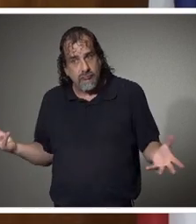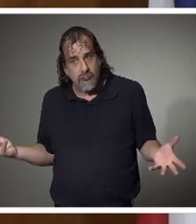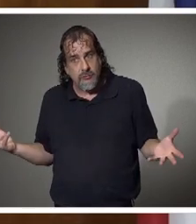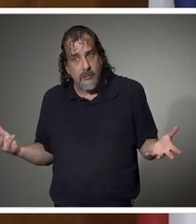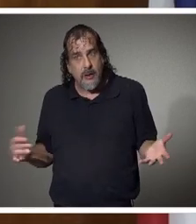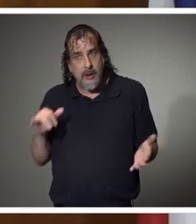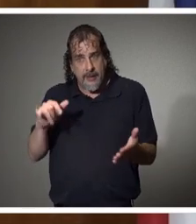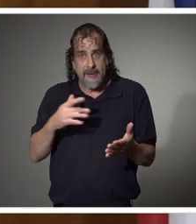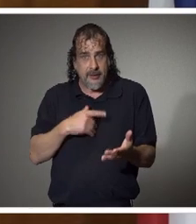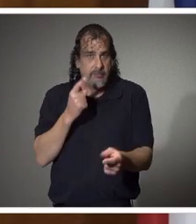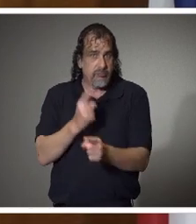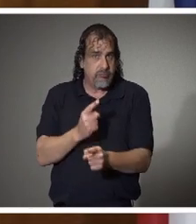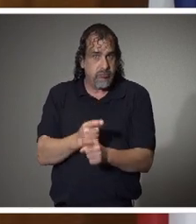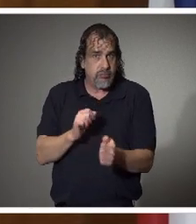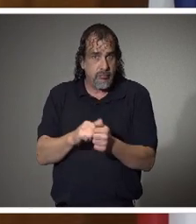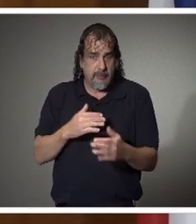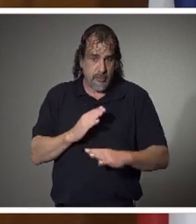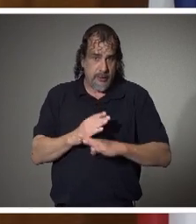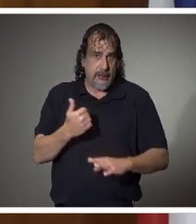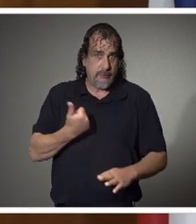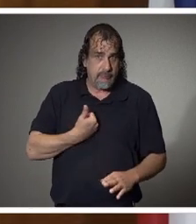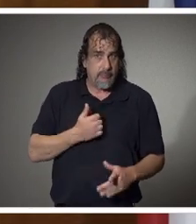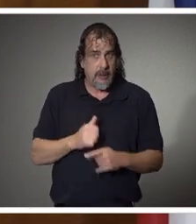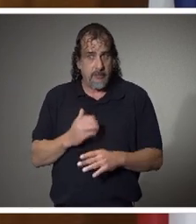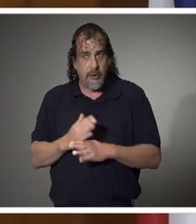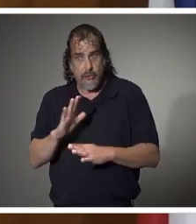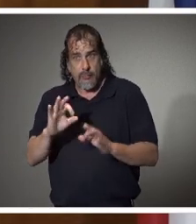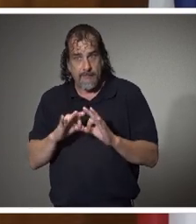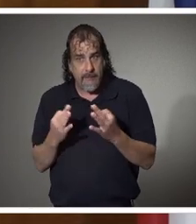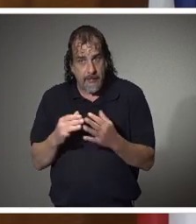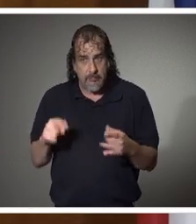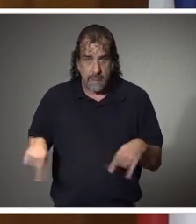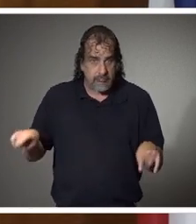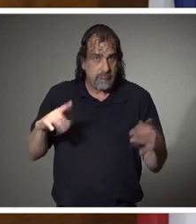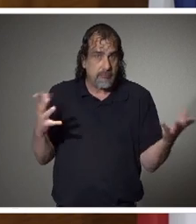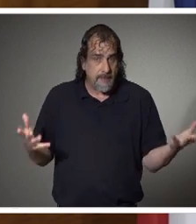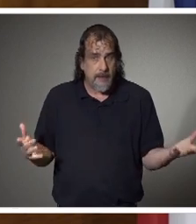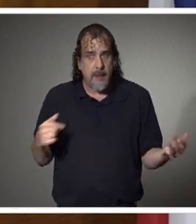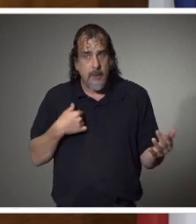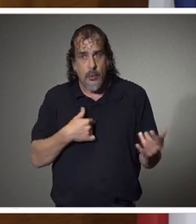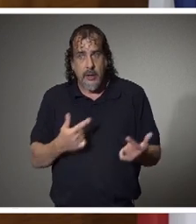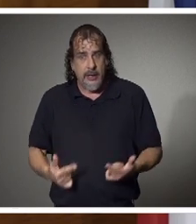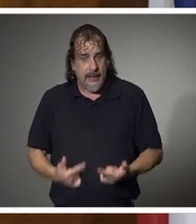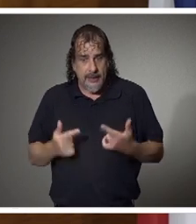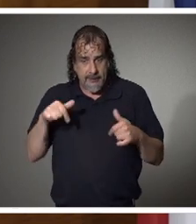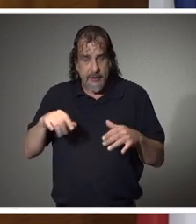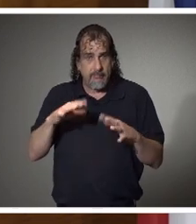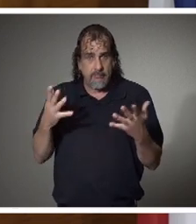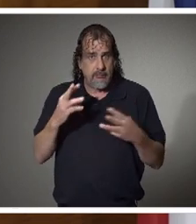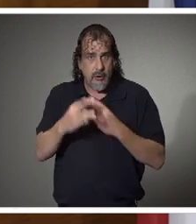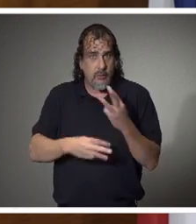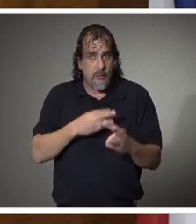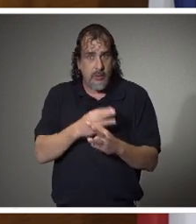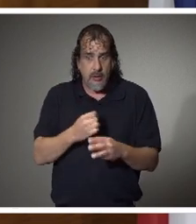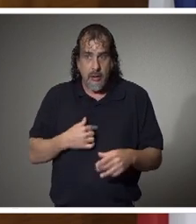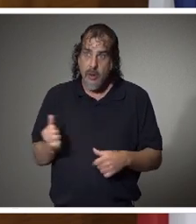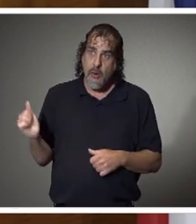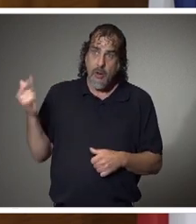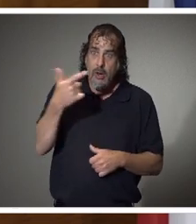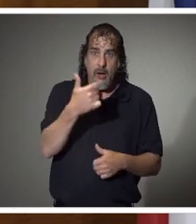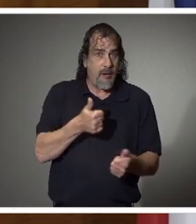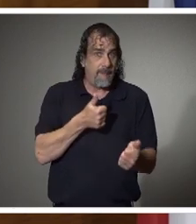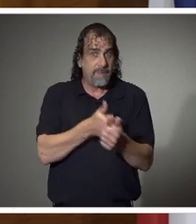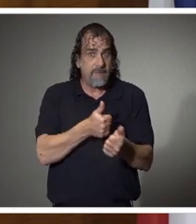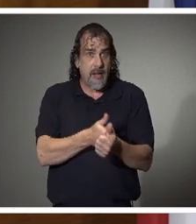is a good thing to do. It protects not only you, it protects your family. But we also live in a society where not everybody in Mississippi is following